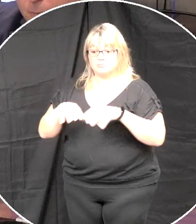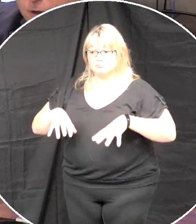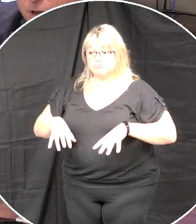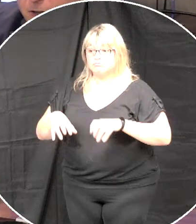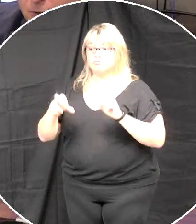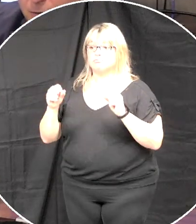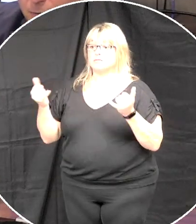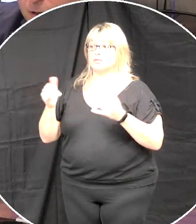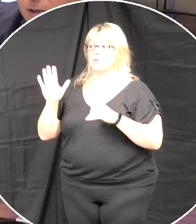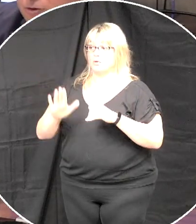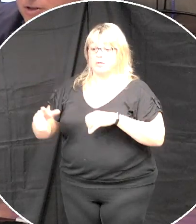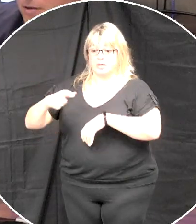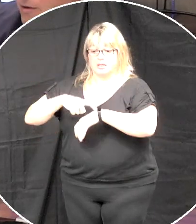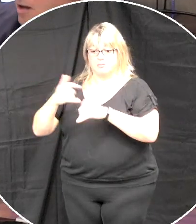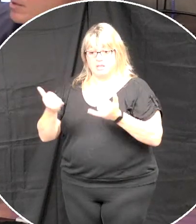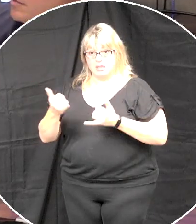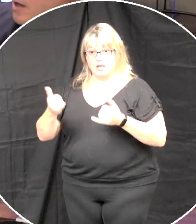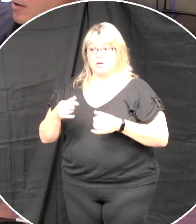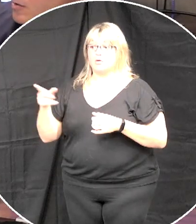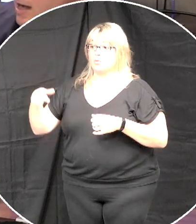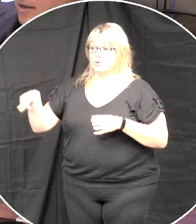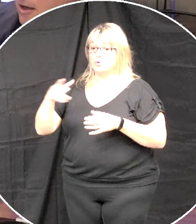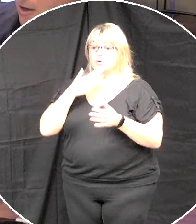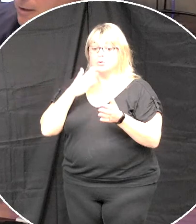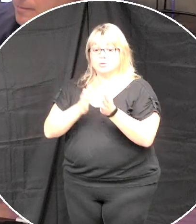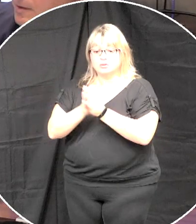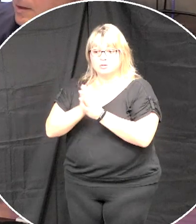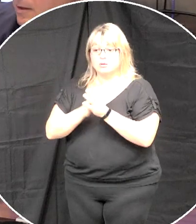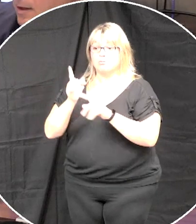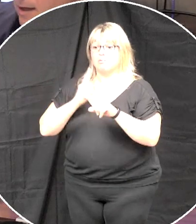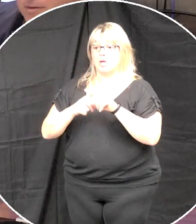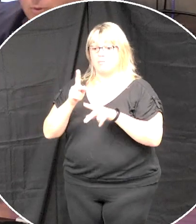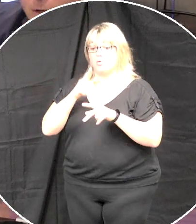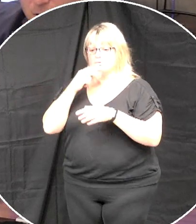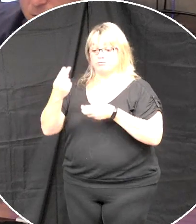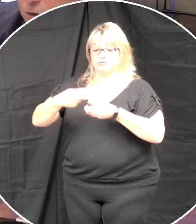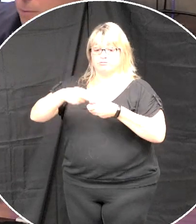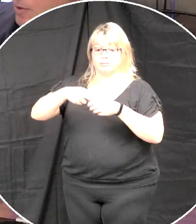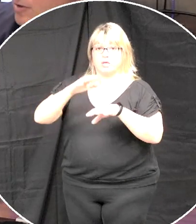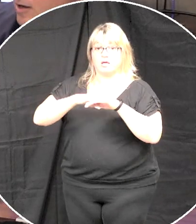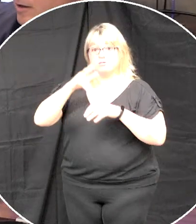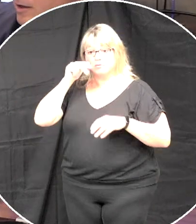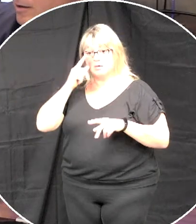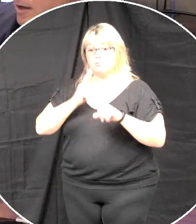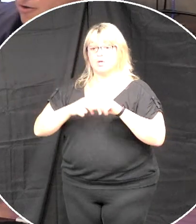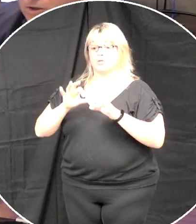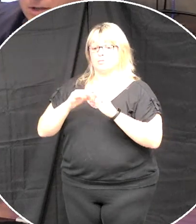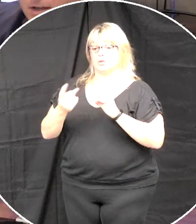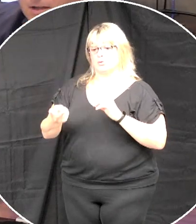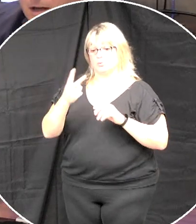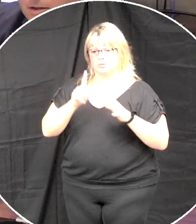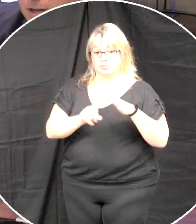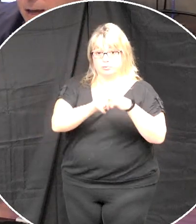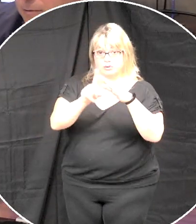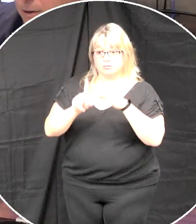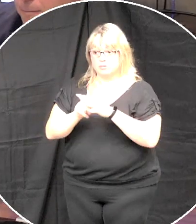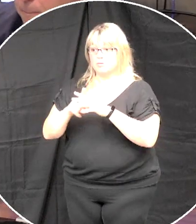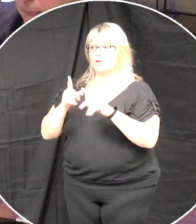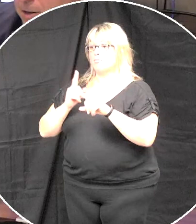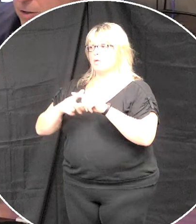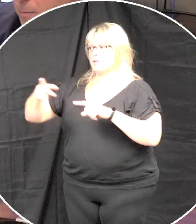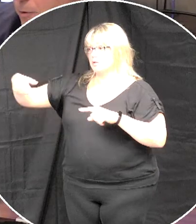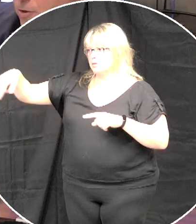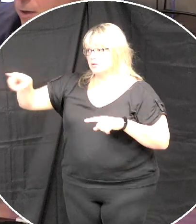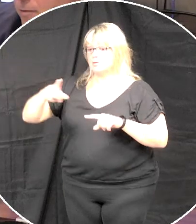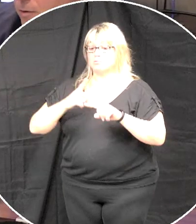Great appreciation for the interest and involvement of all those online, as well as our interpreters that are here, our trustees and all the staff,